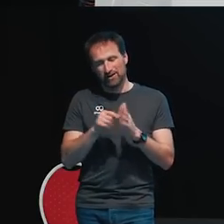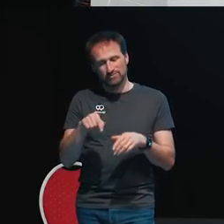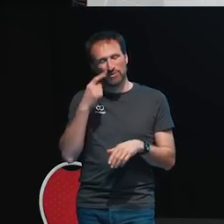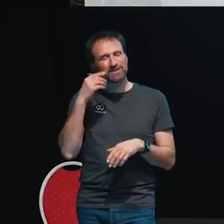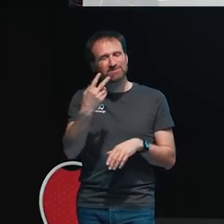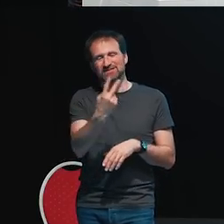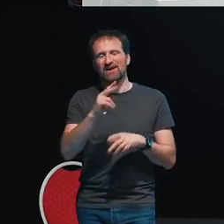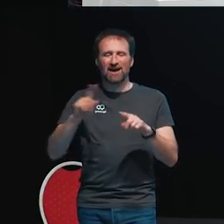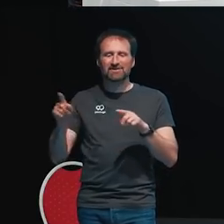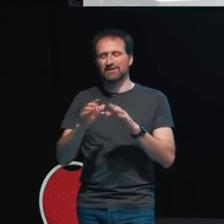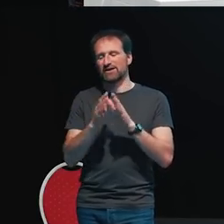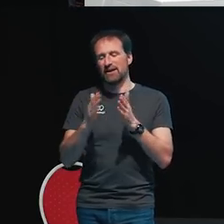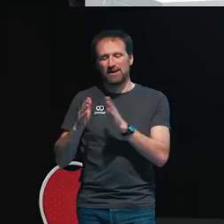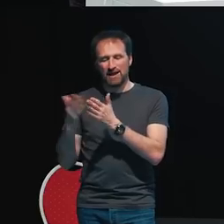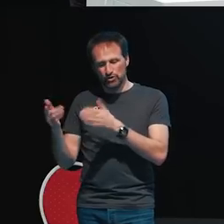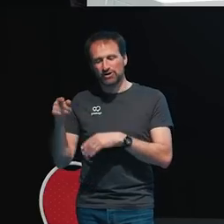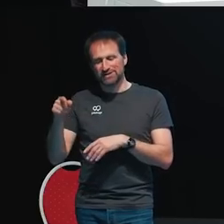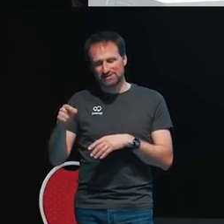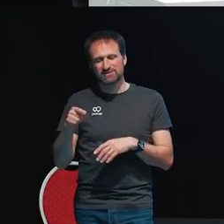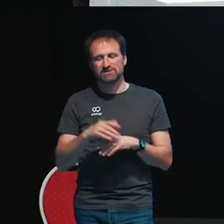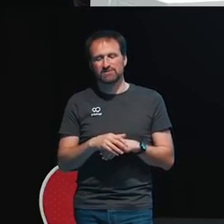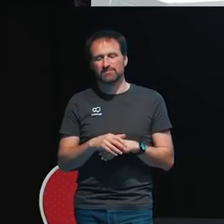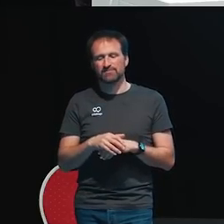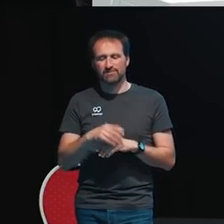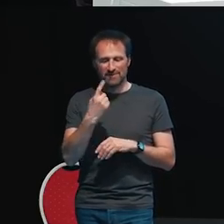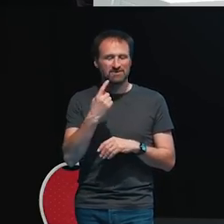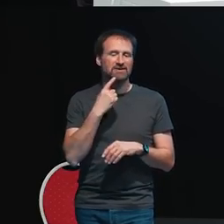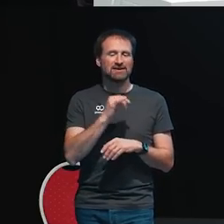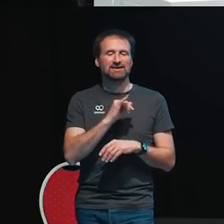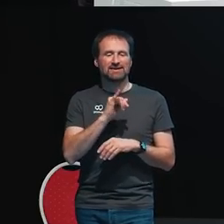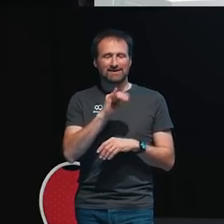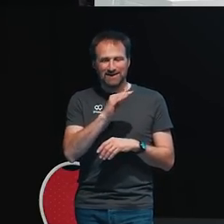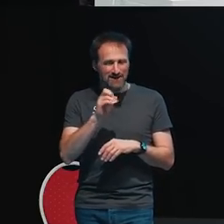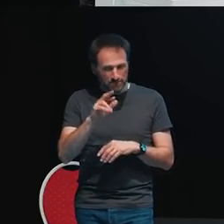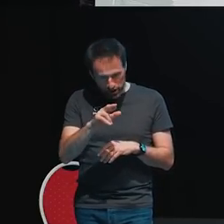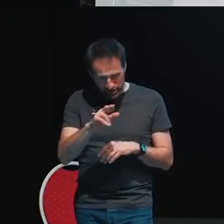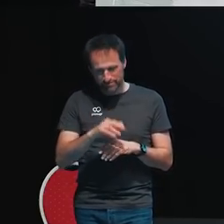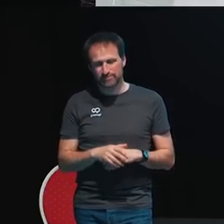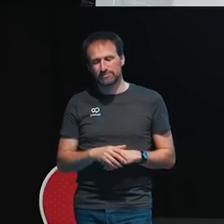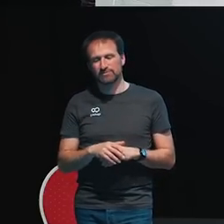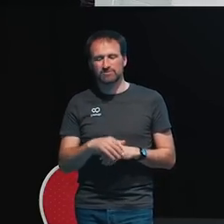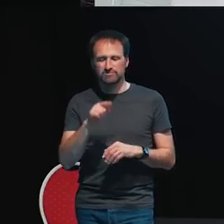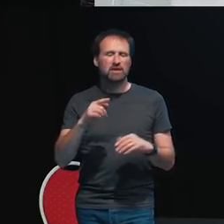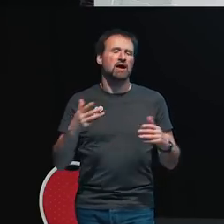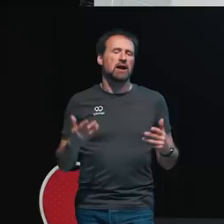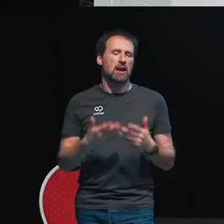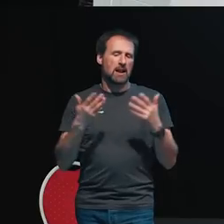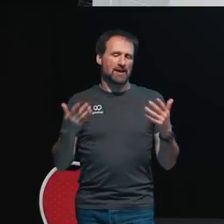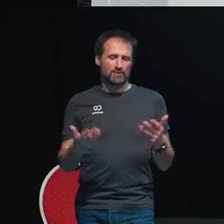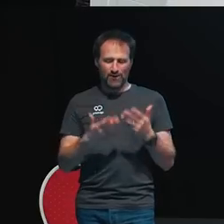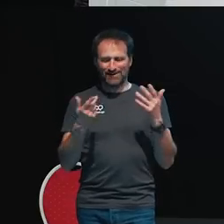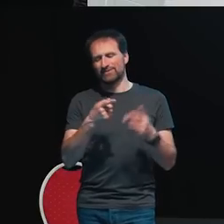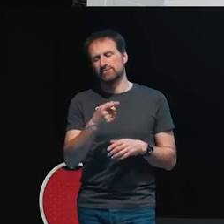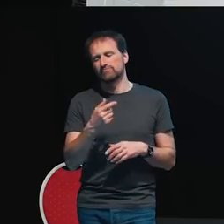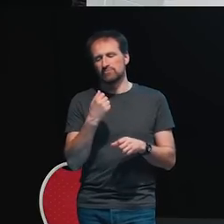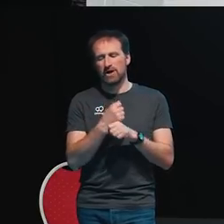are possible, popular. The first one is called Immer. It's more lightweight. It works